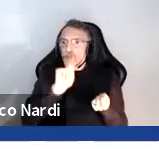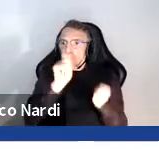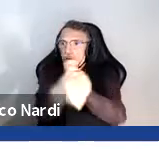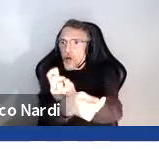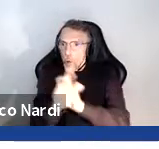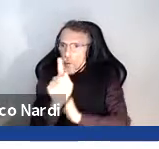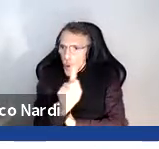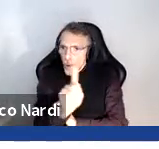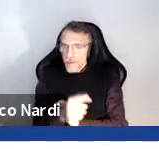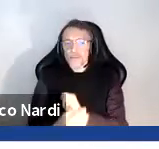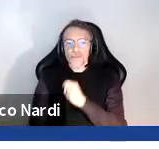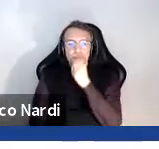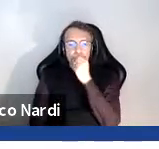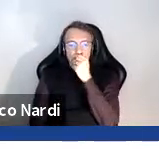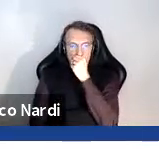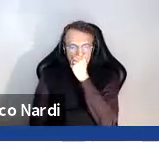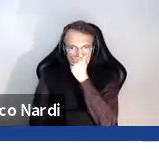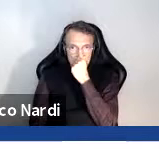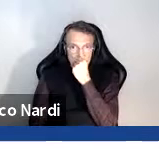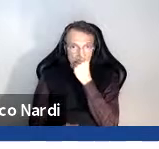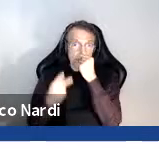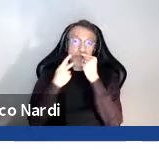will.